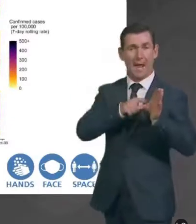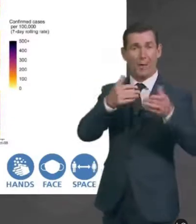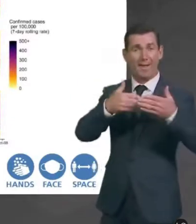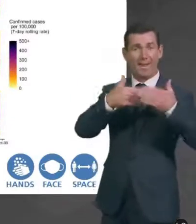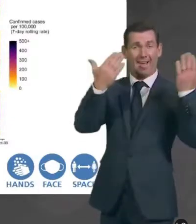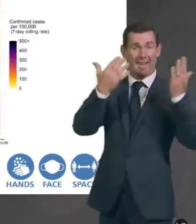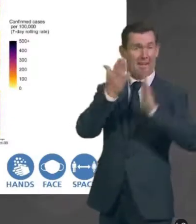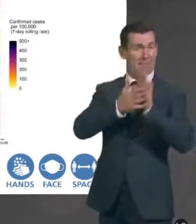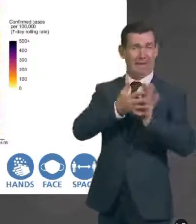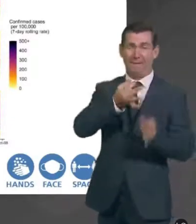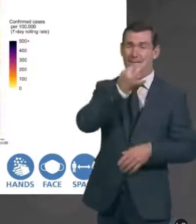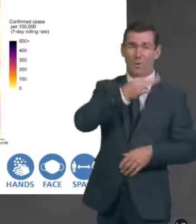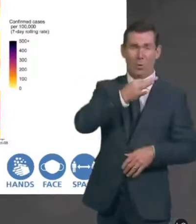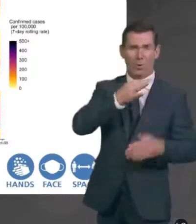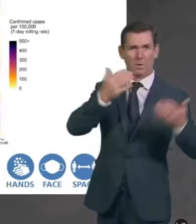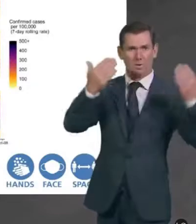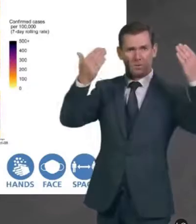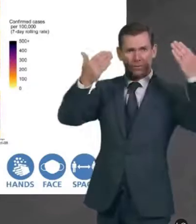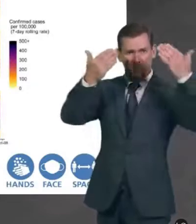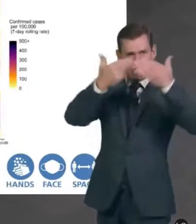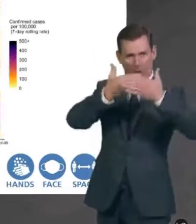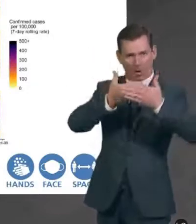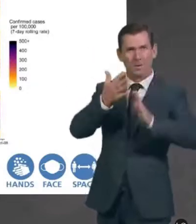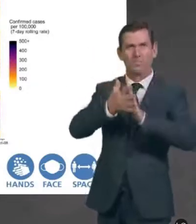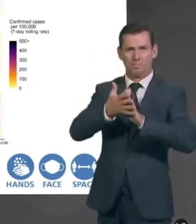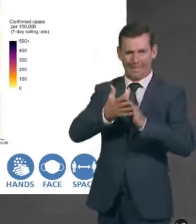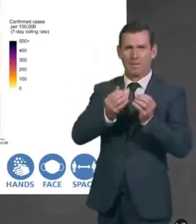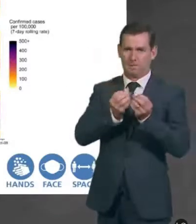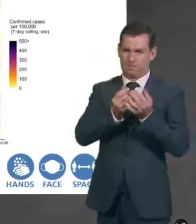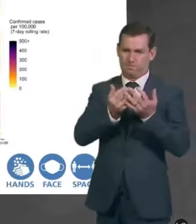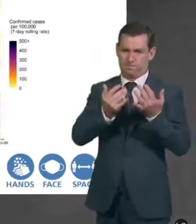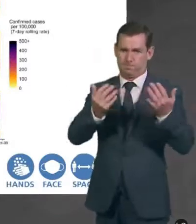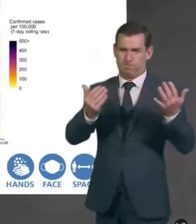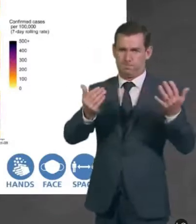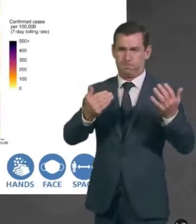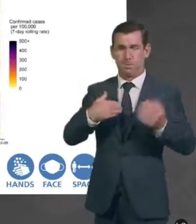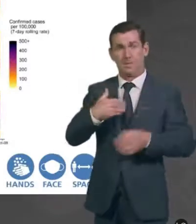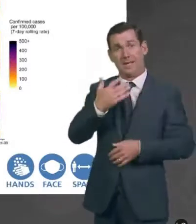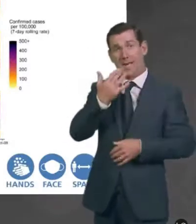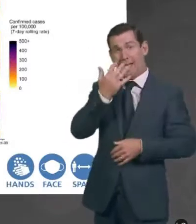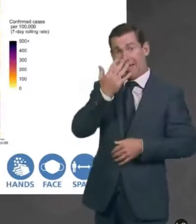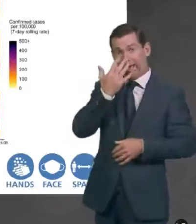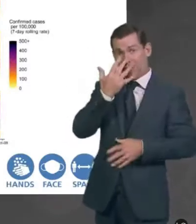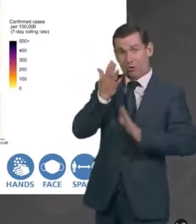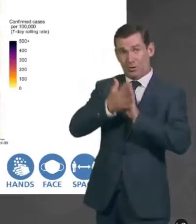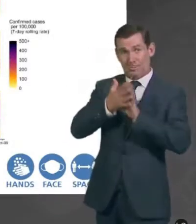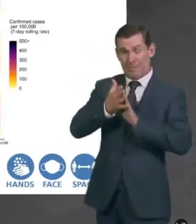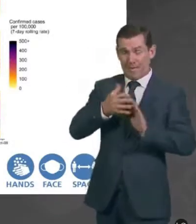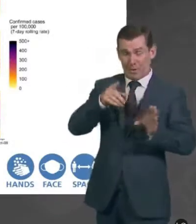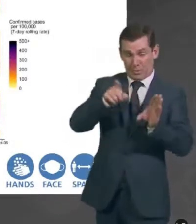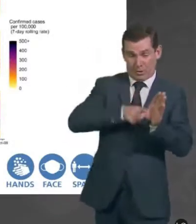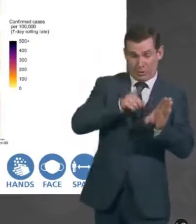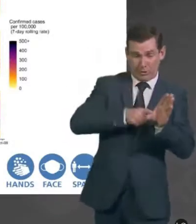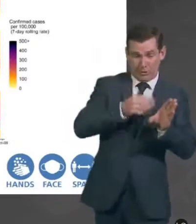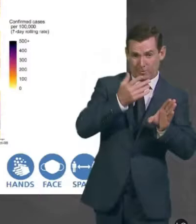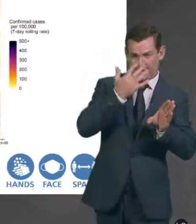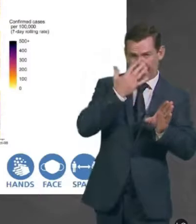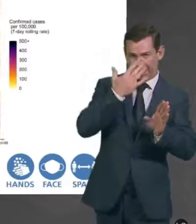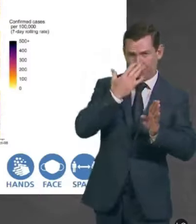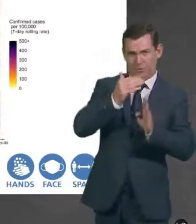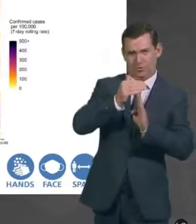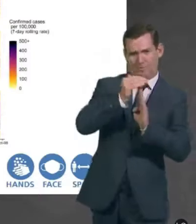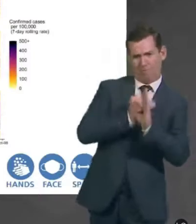higher. The age groups are such that the lowest ages, the youngest ages are at the bottom and the highest ages at the top. And what you can see in